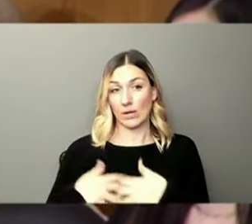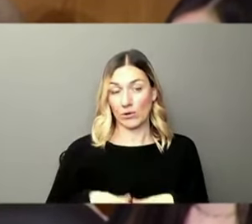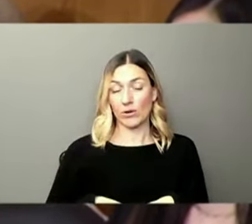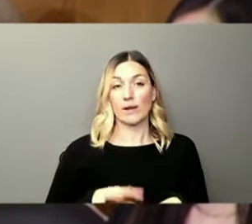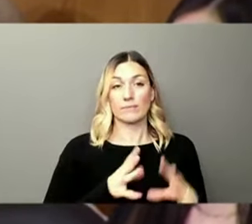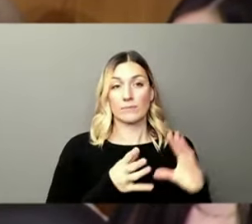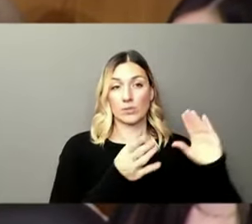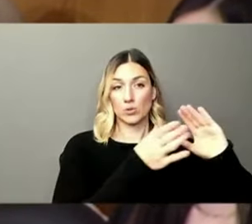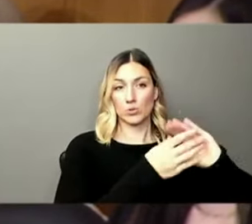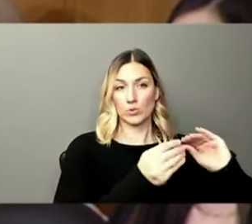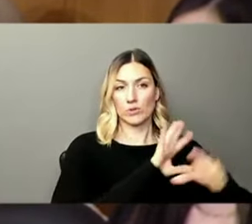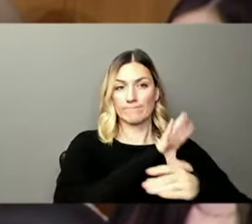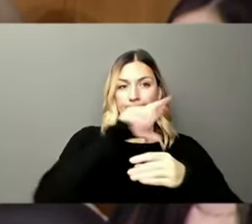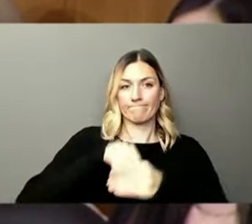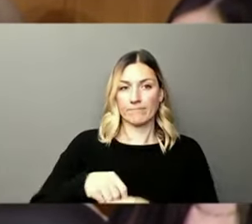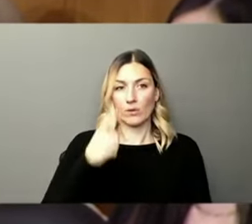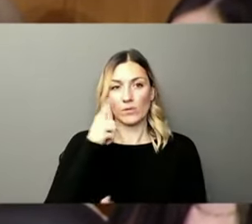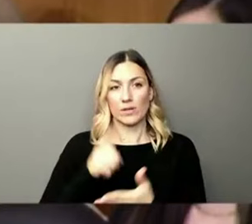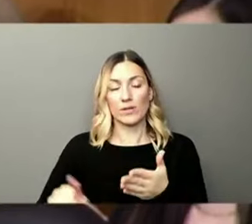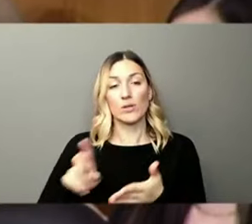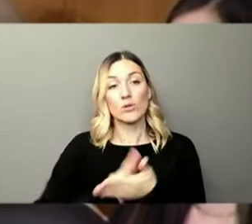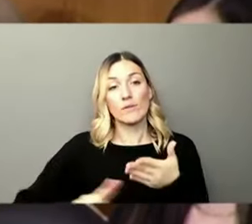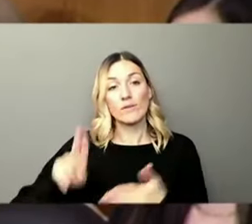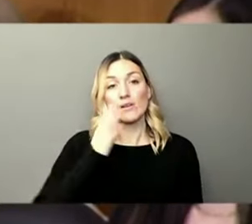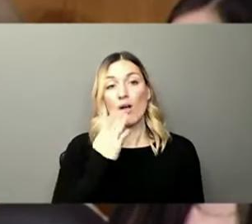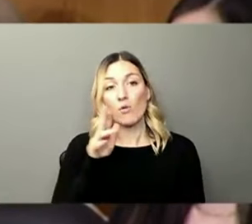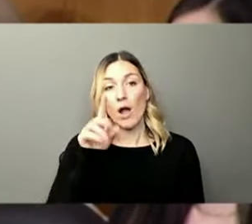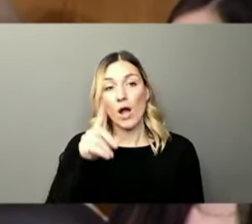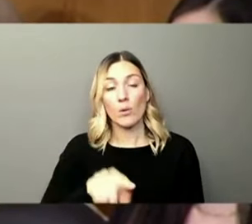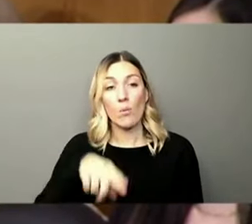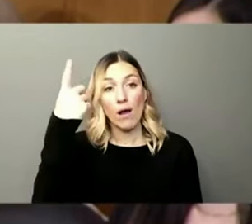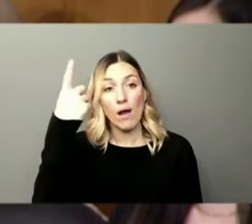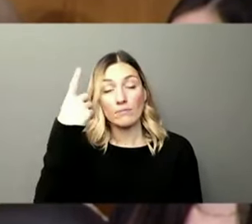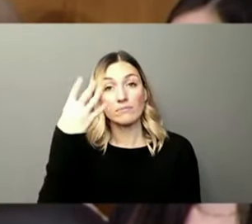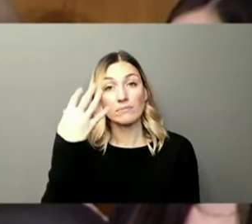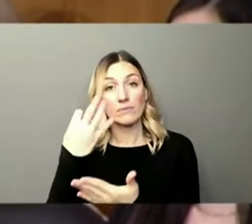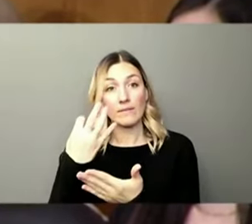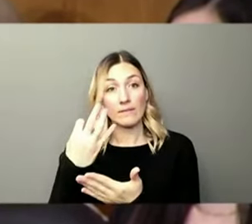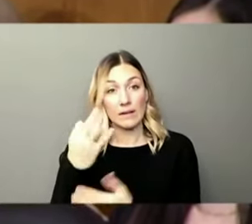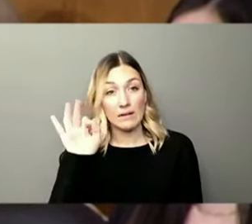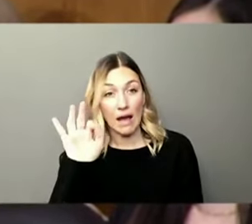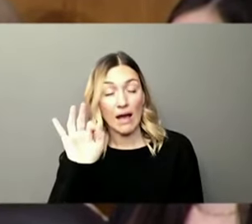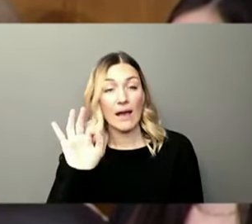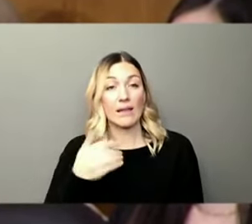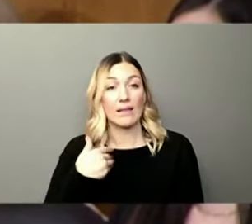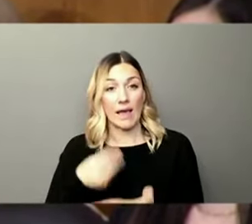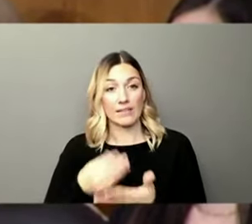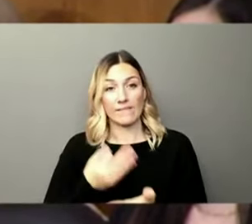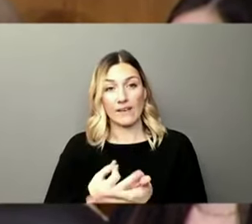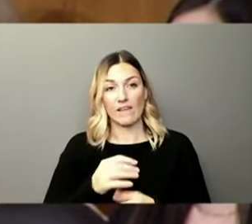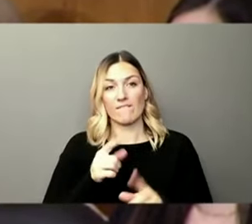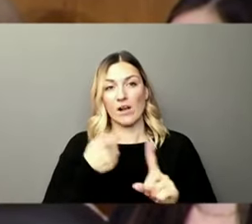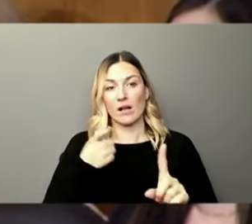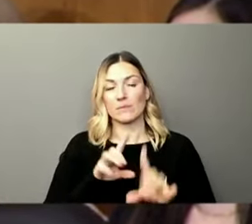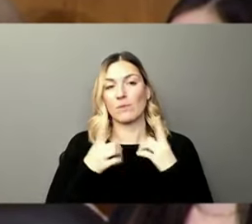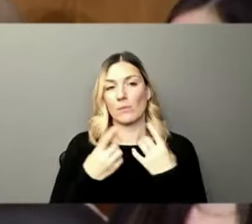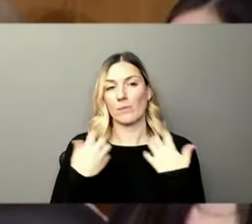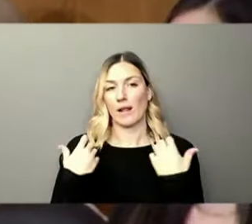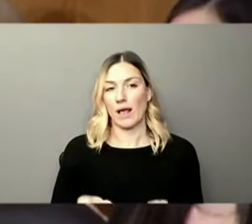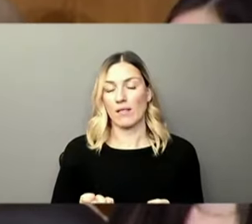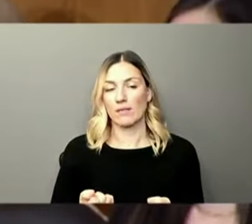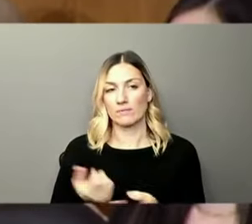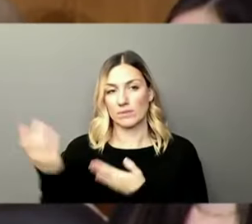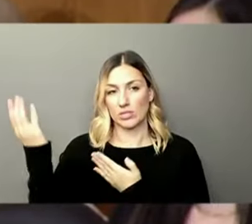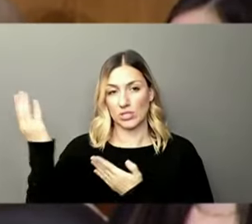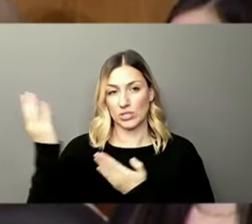University of Colorado is one of the 9 centers that actually got funding from the Department of Health and Human Services to do some of this research.